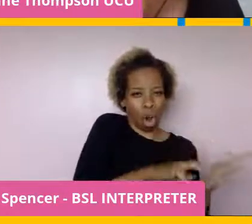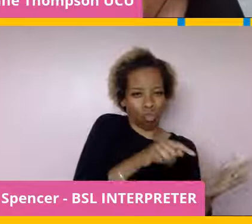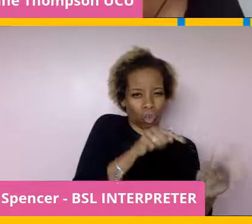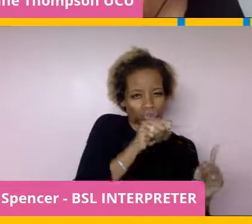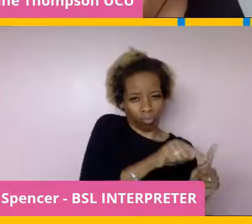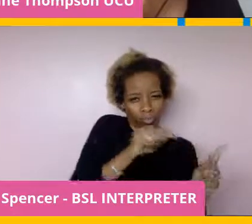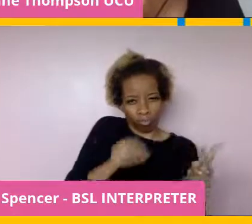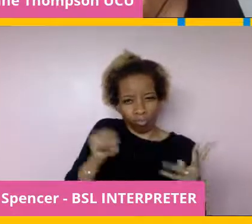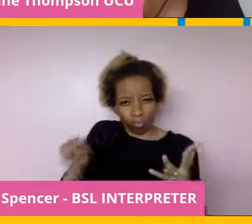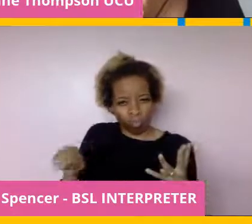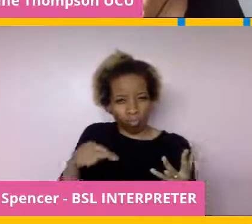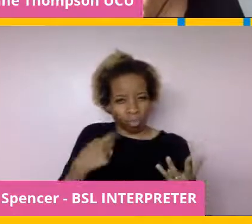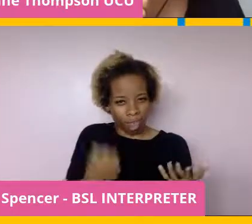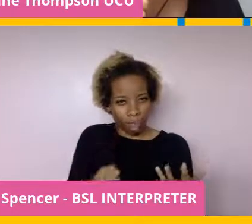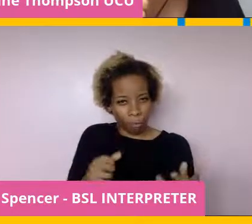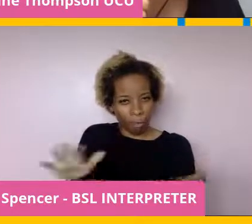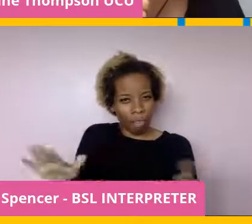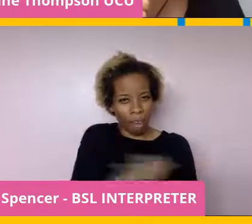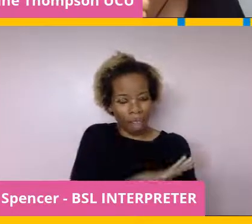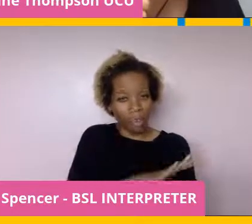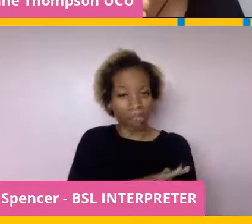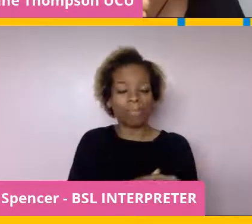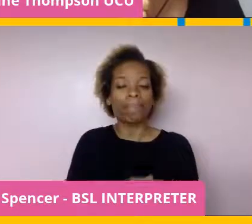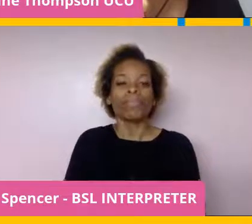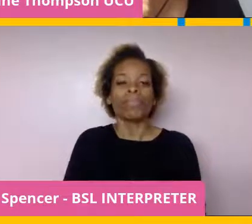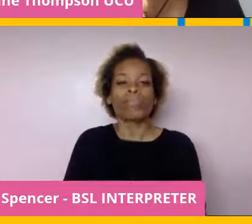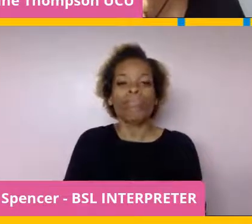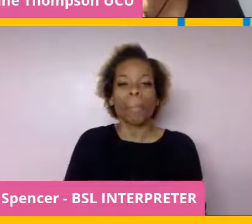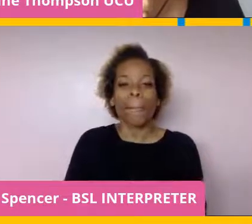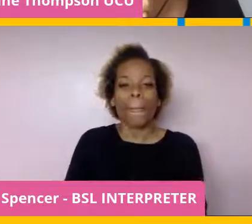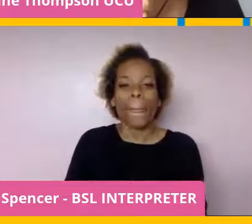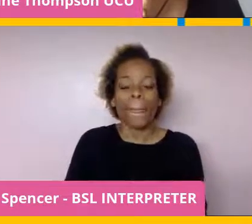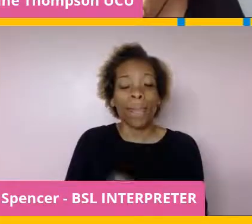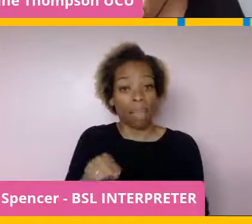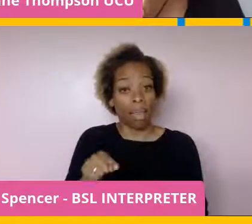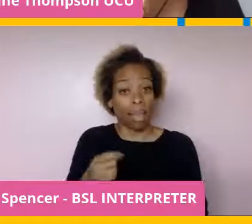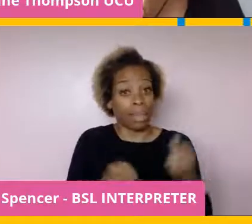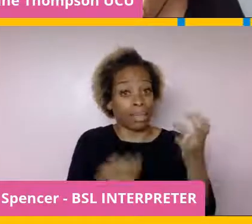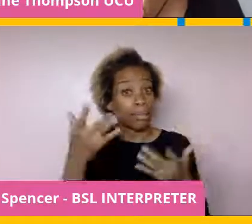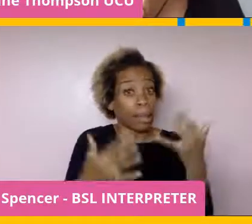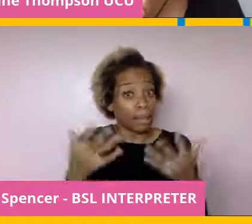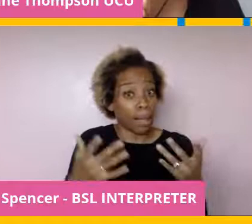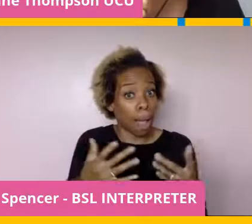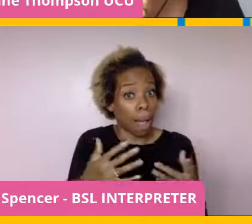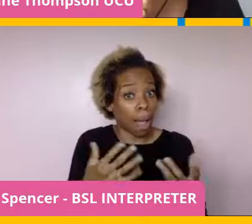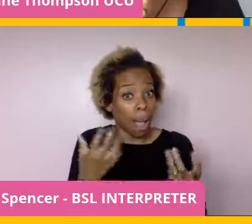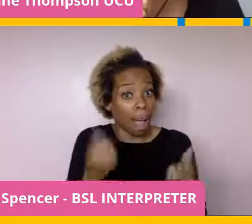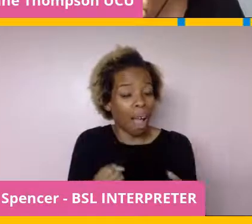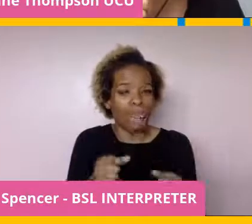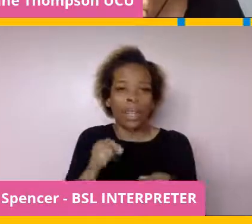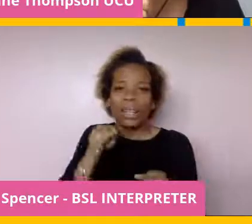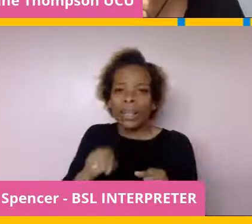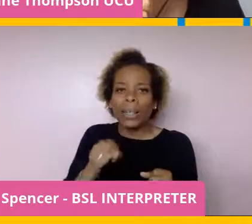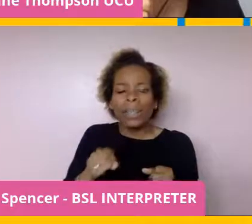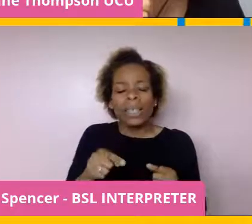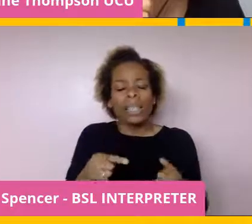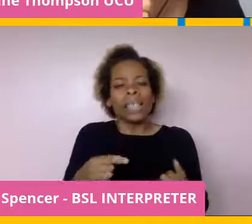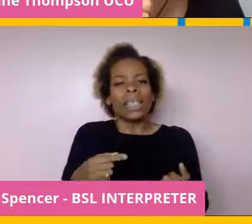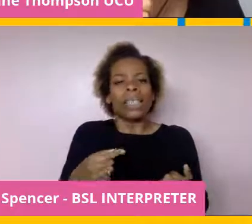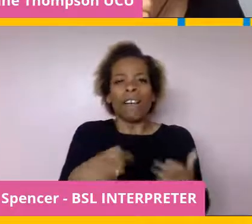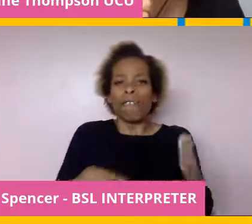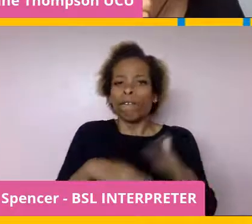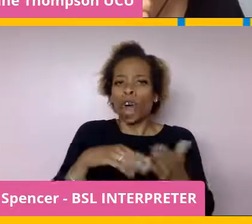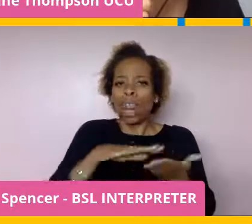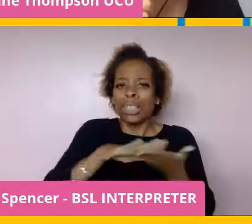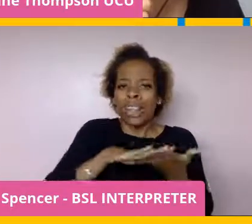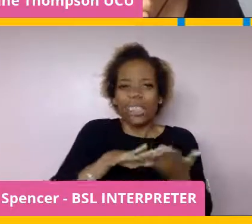only working very occasionally for the employer. That it's kind of a bit wobbly, that definition, and we don't get an awful